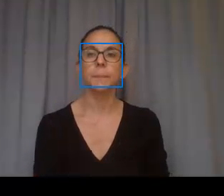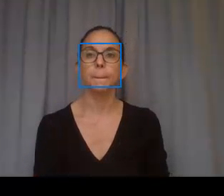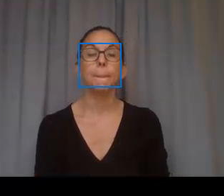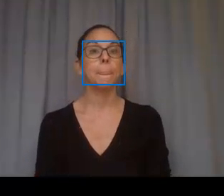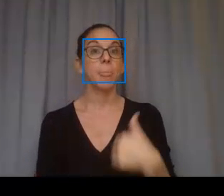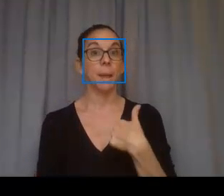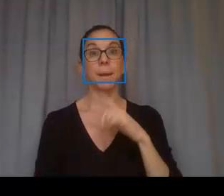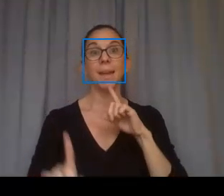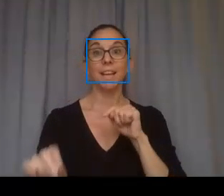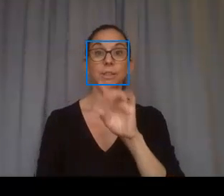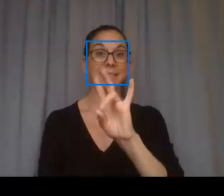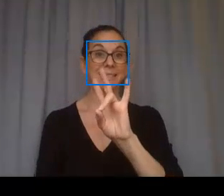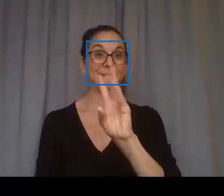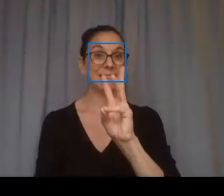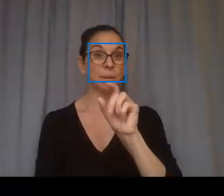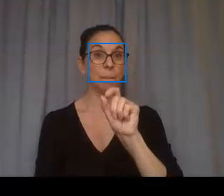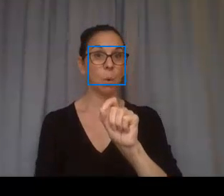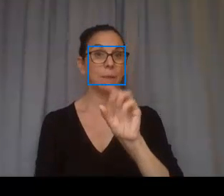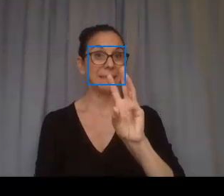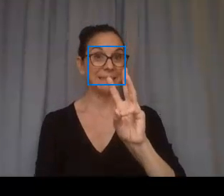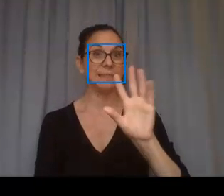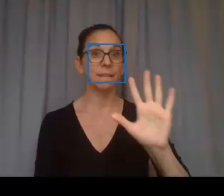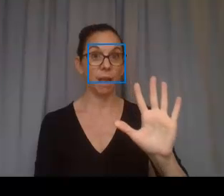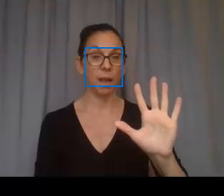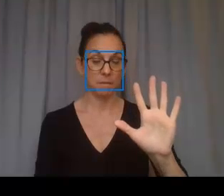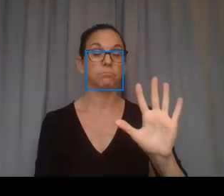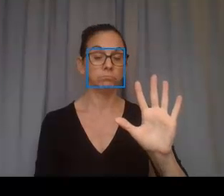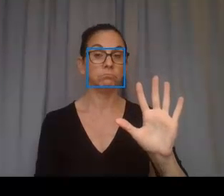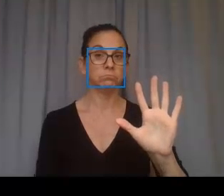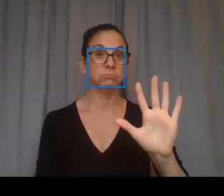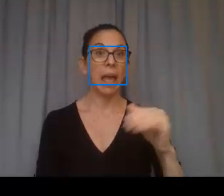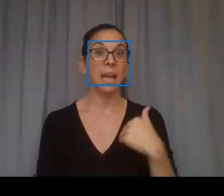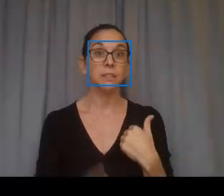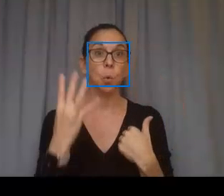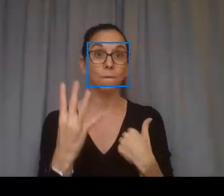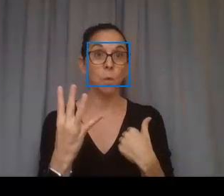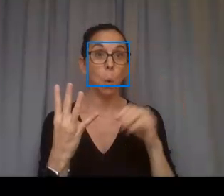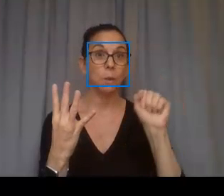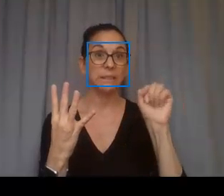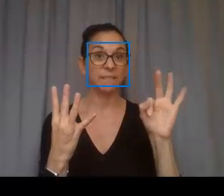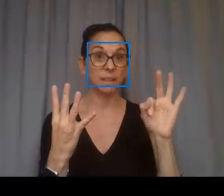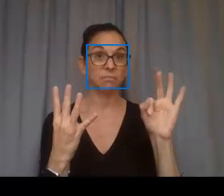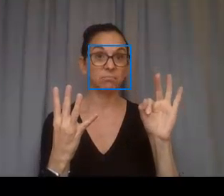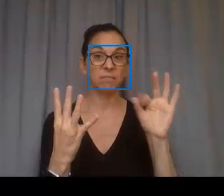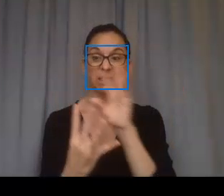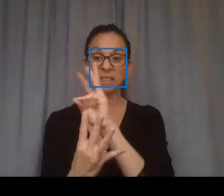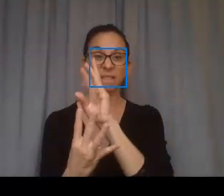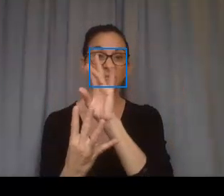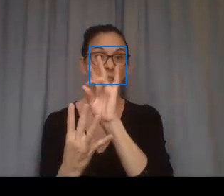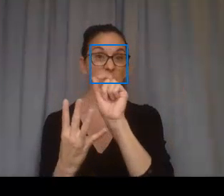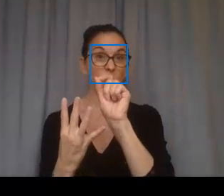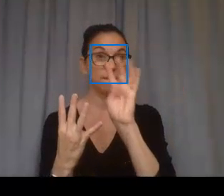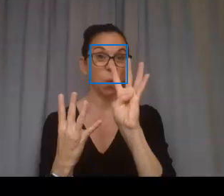And I get 76.65. Okay, so that answer has 4 significant digits. When I look back at this